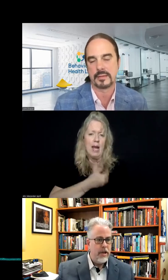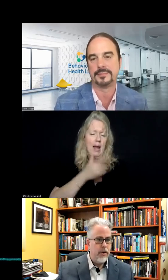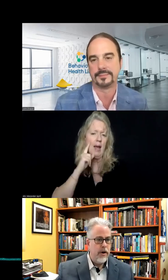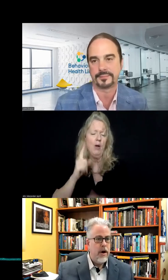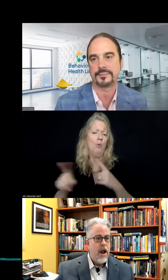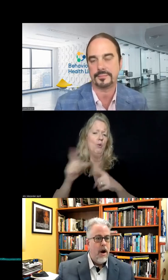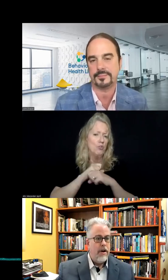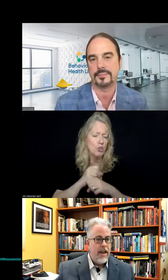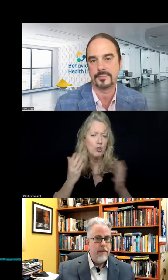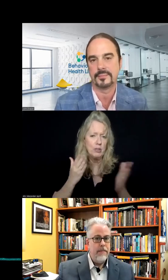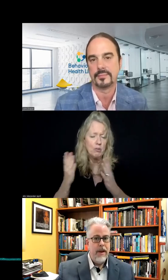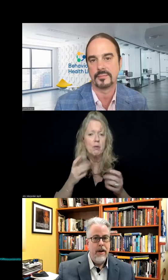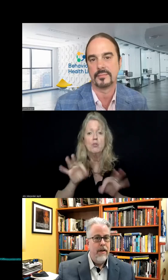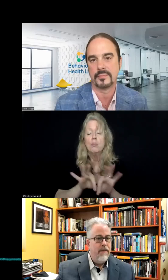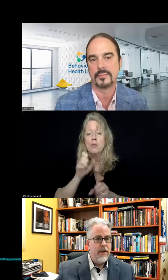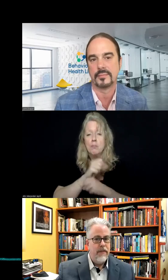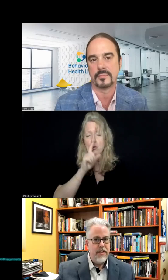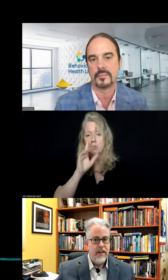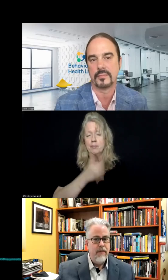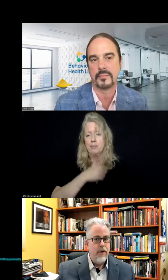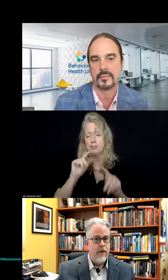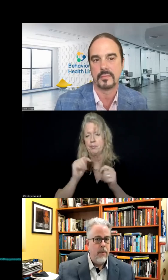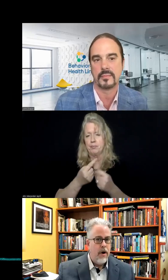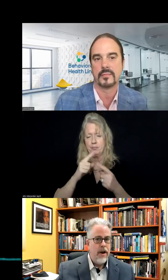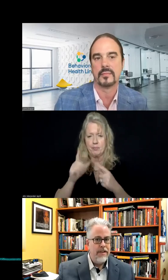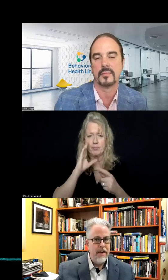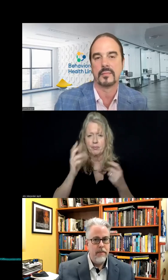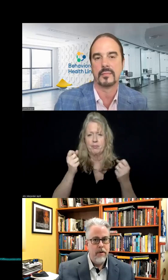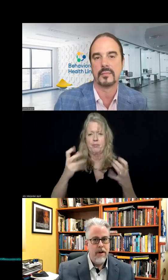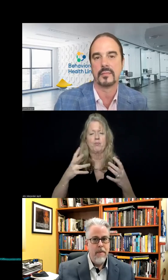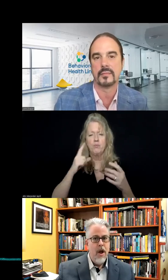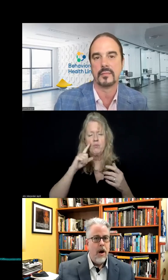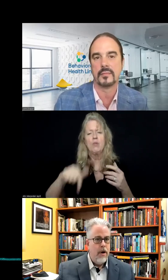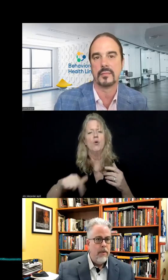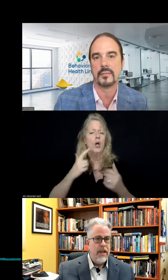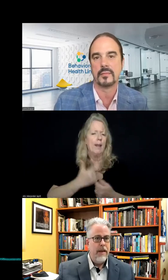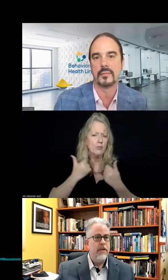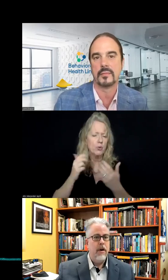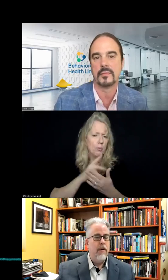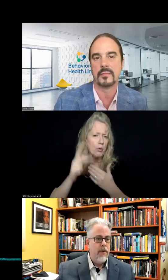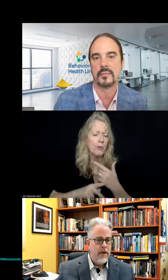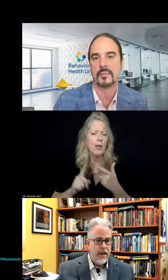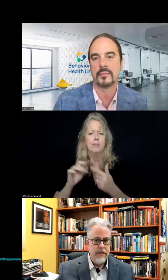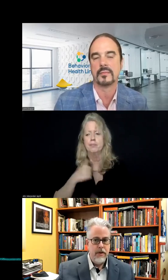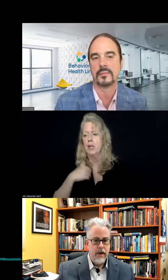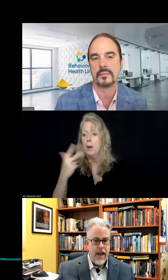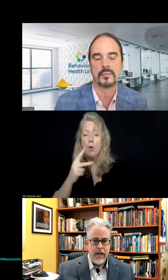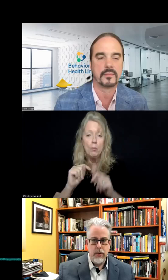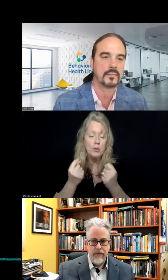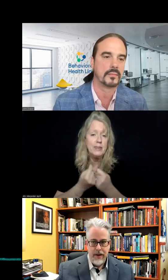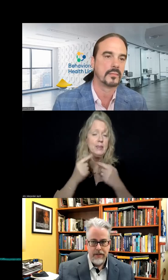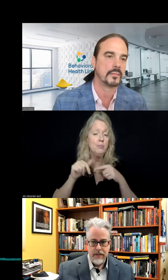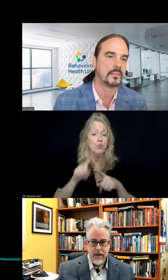we do to make sure our teams, be it a physical facility for a walk in a residential program, our mobile teams, our phone teams